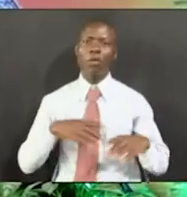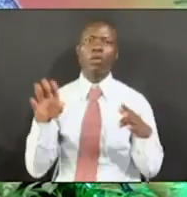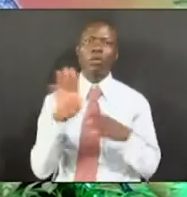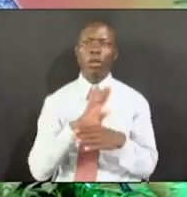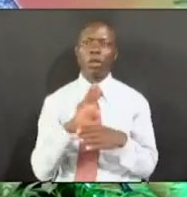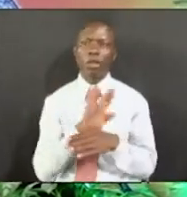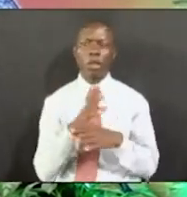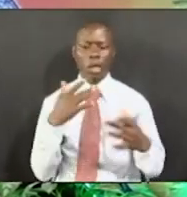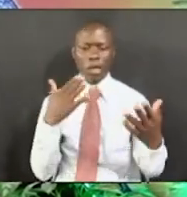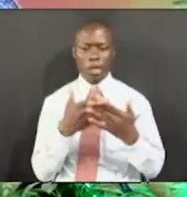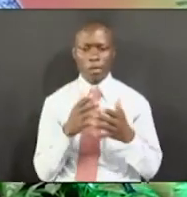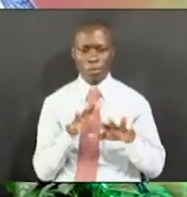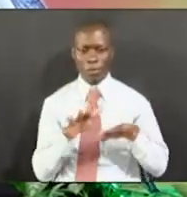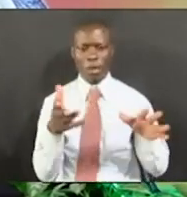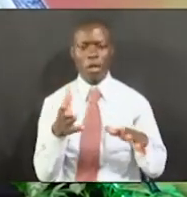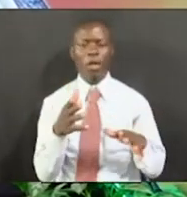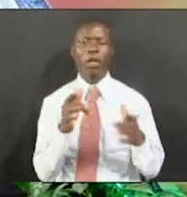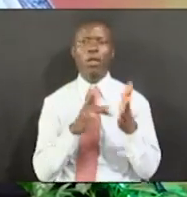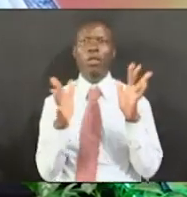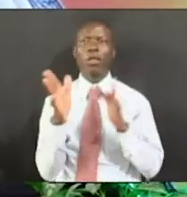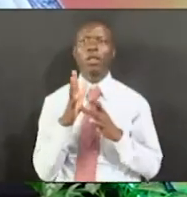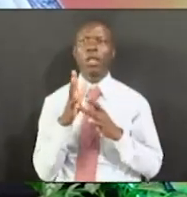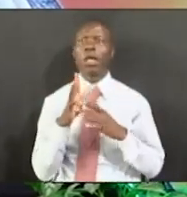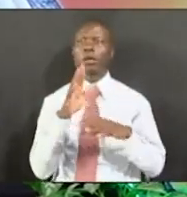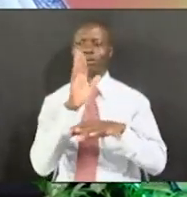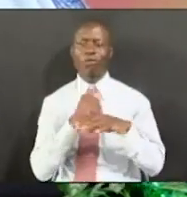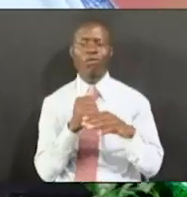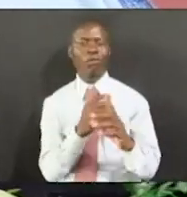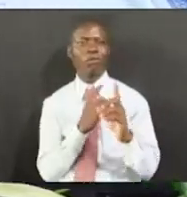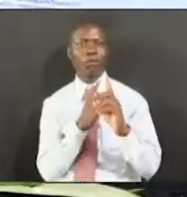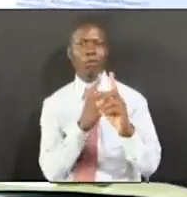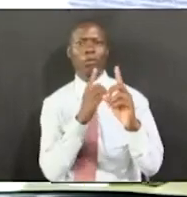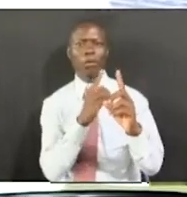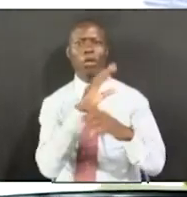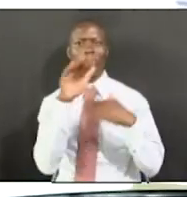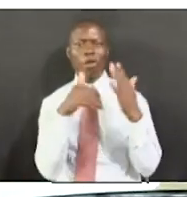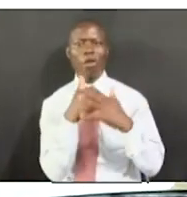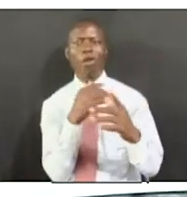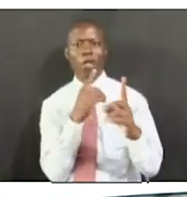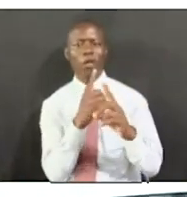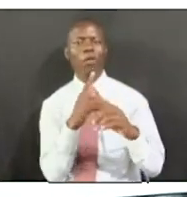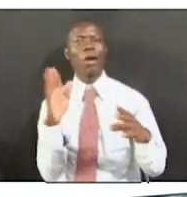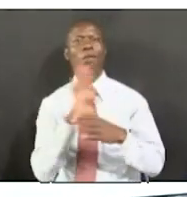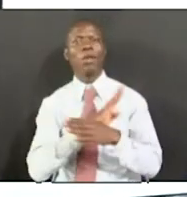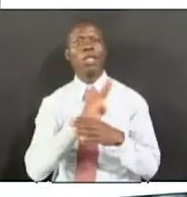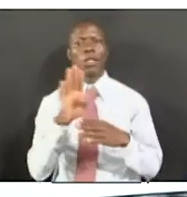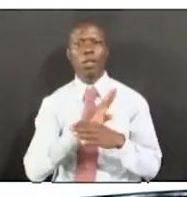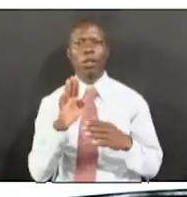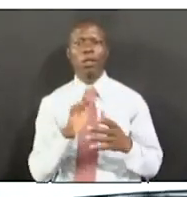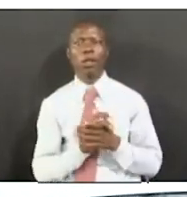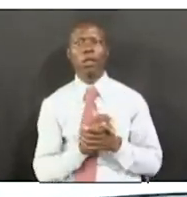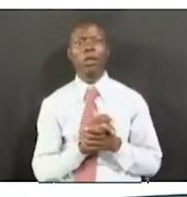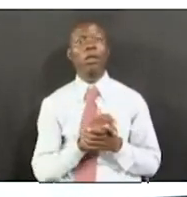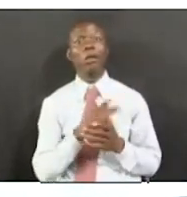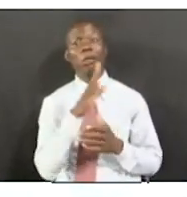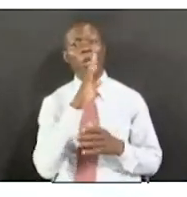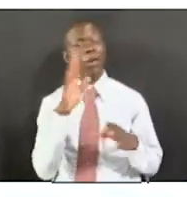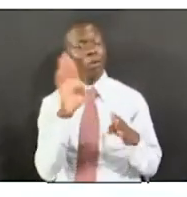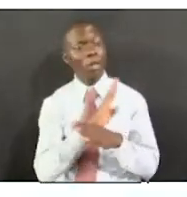flock. When Jesus Christ called the 12 disciples, all of them were busy. Be busy.